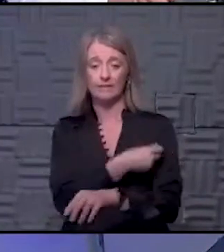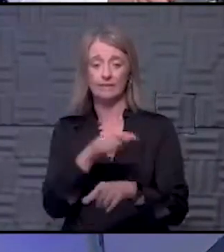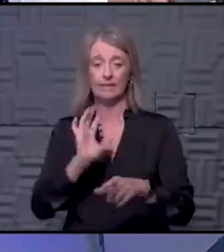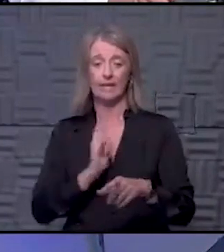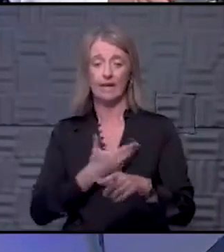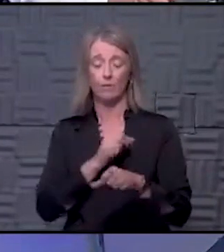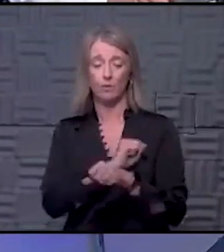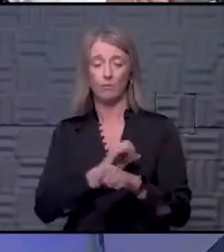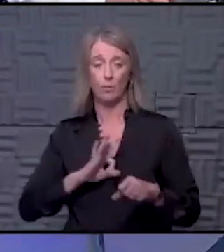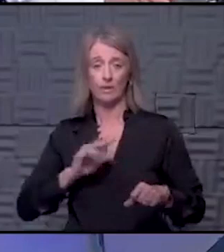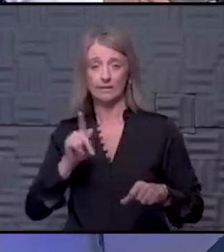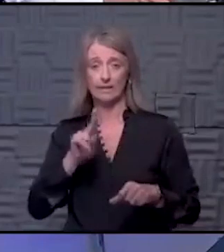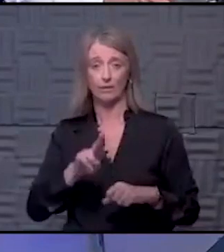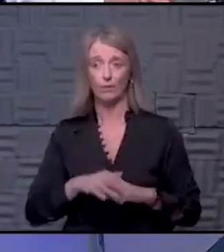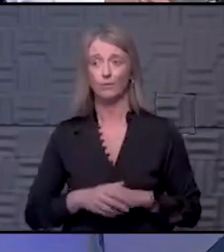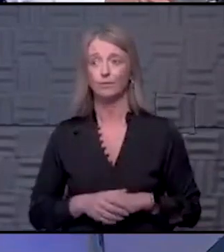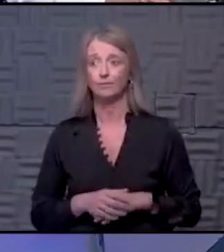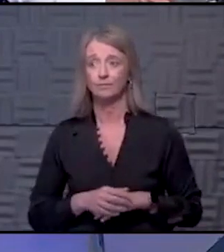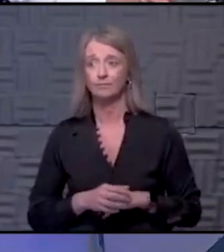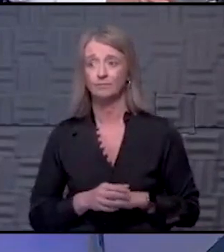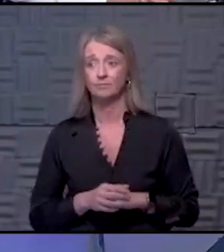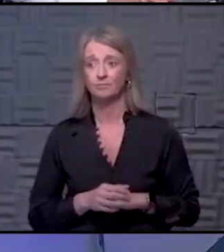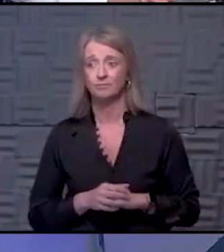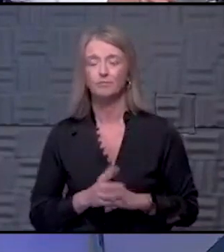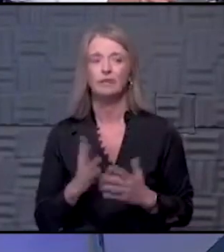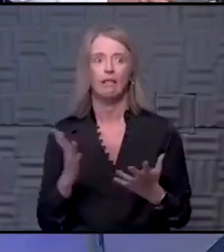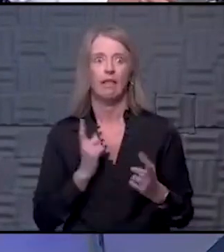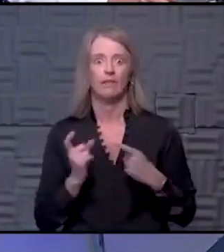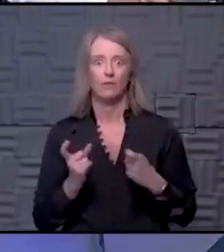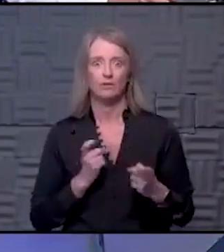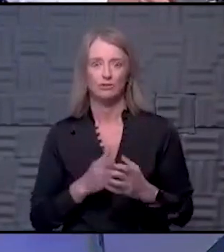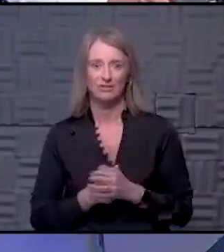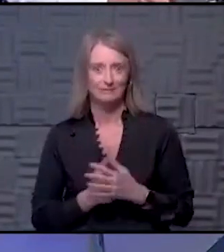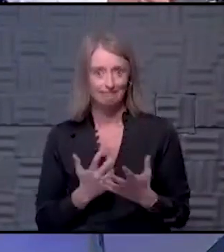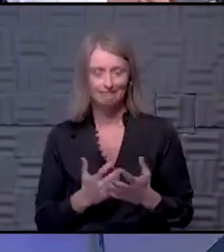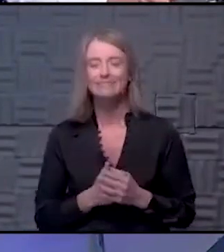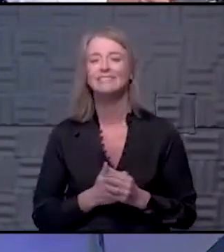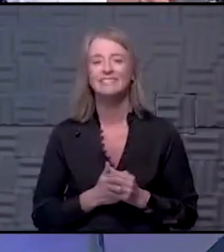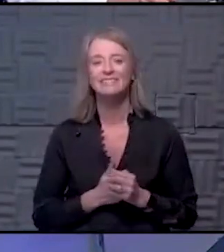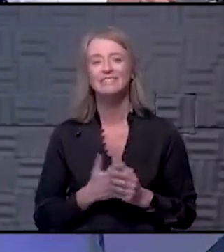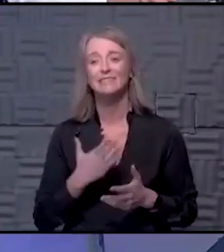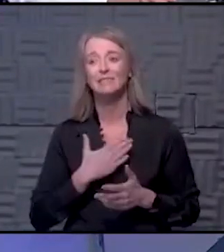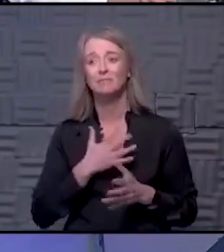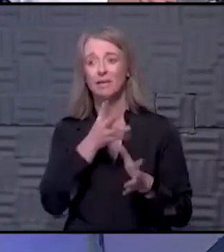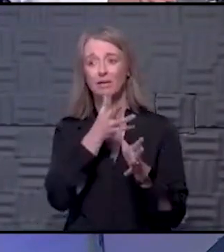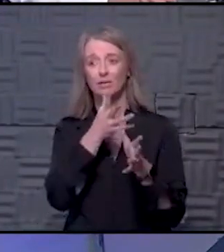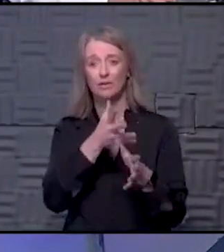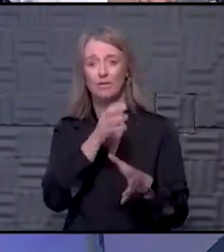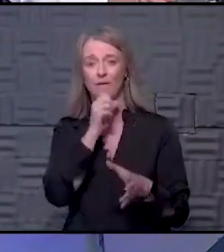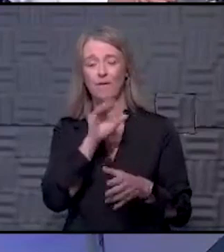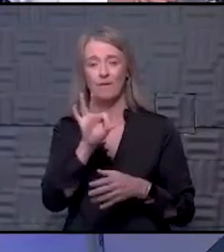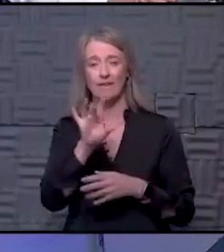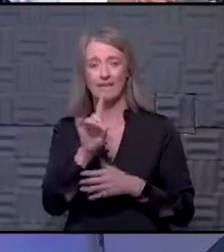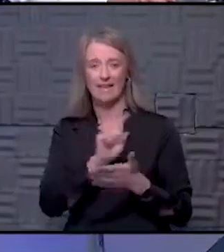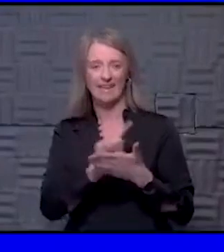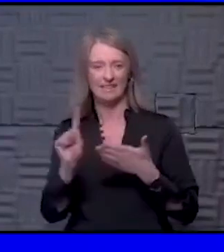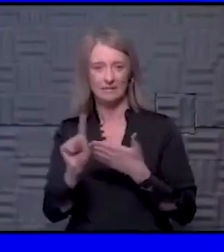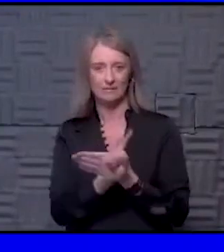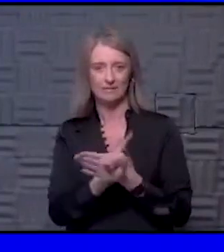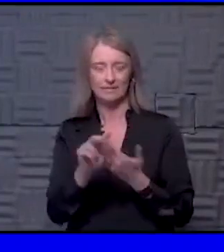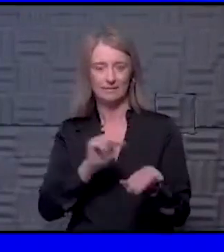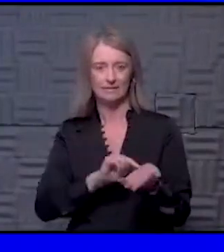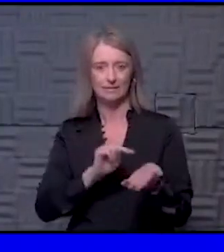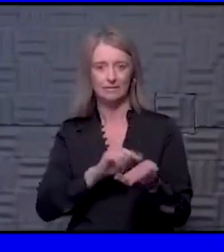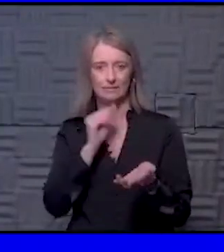terms of our employees? That's a good question. Lots of questions. So, my grandmother, who will be 98 next week, is in a